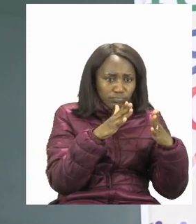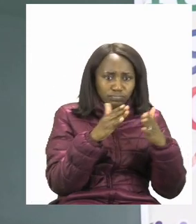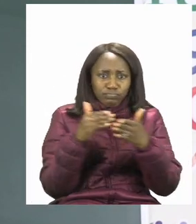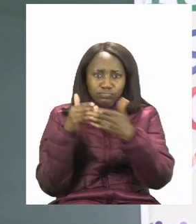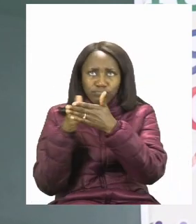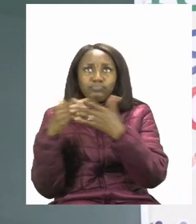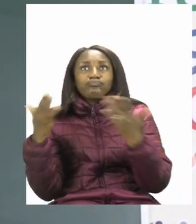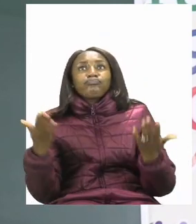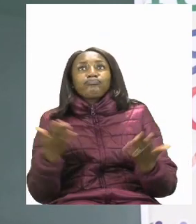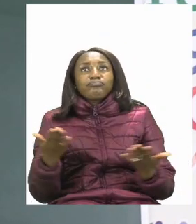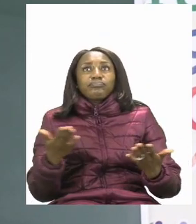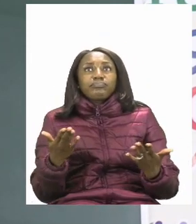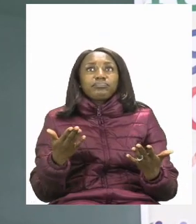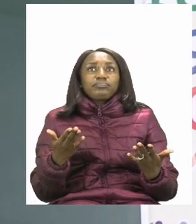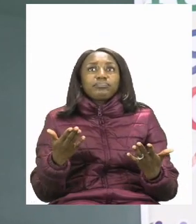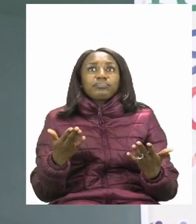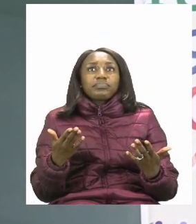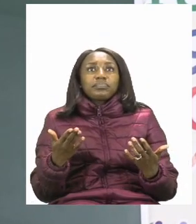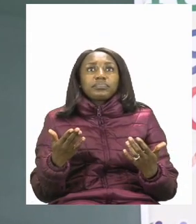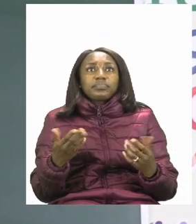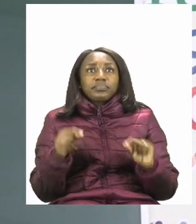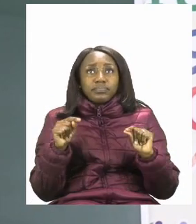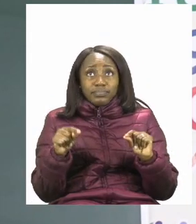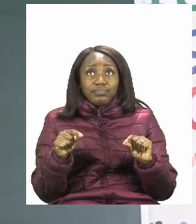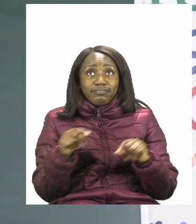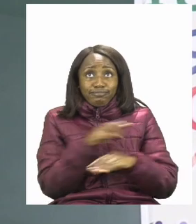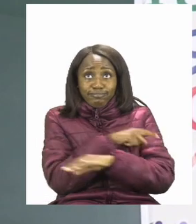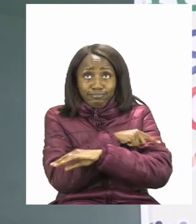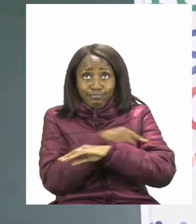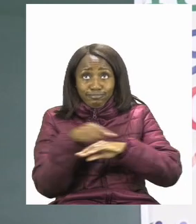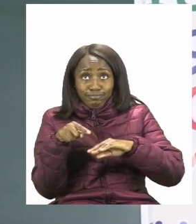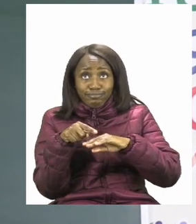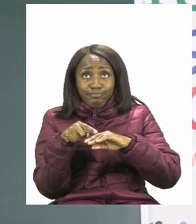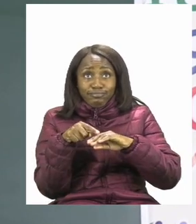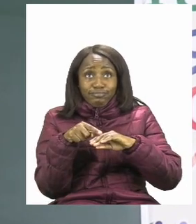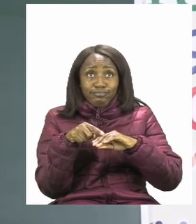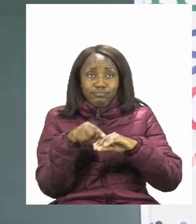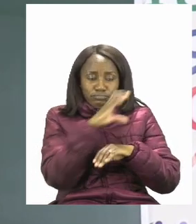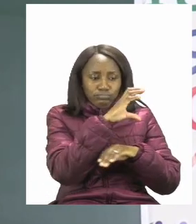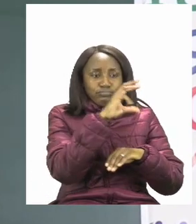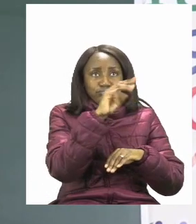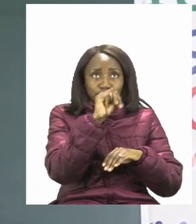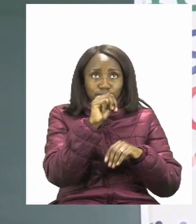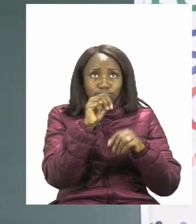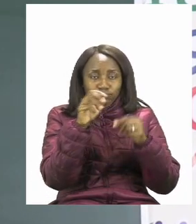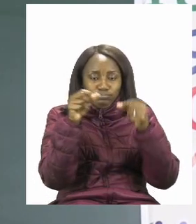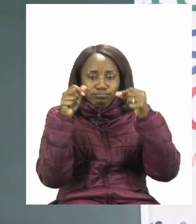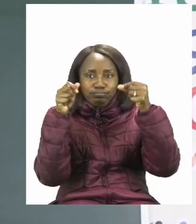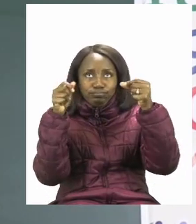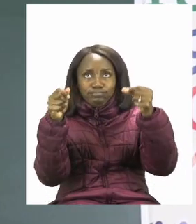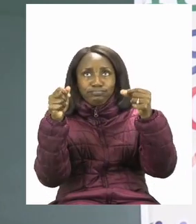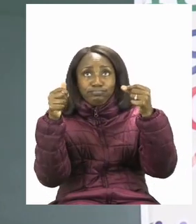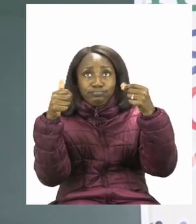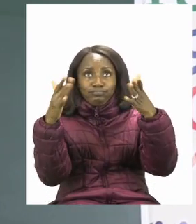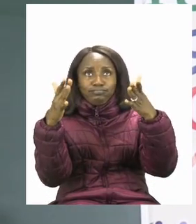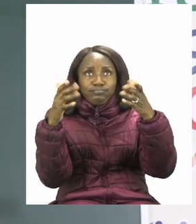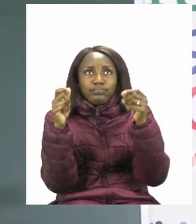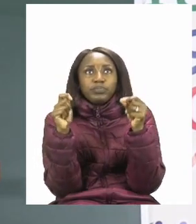point. We are going to put our ruler where it says cm on the starting